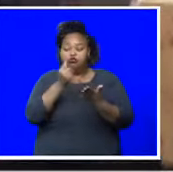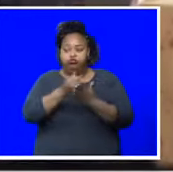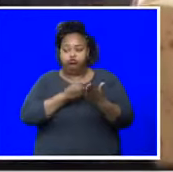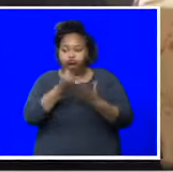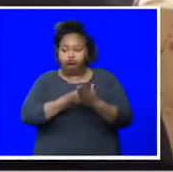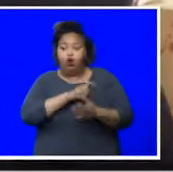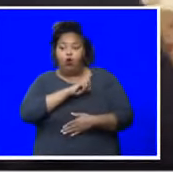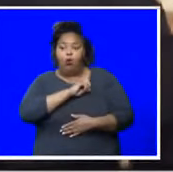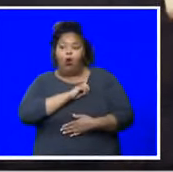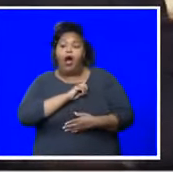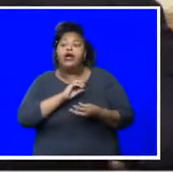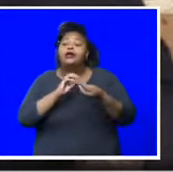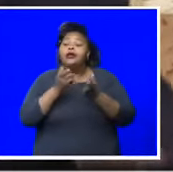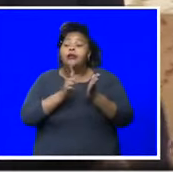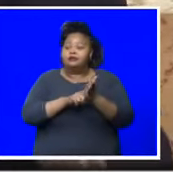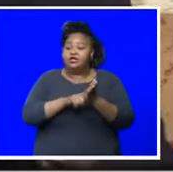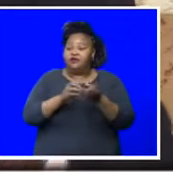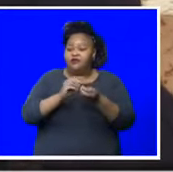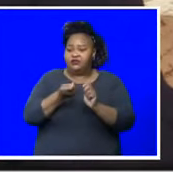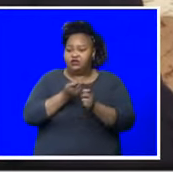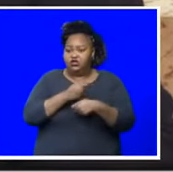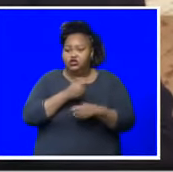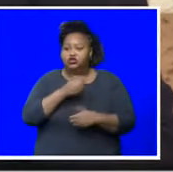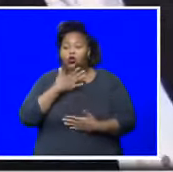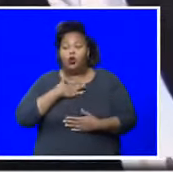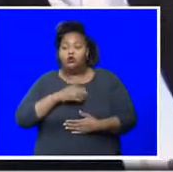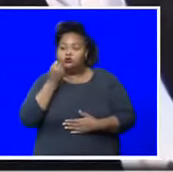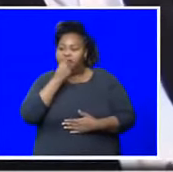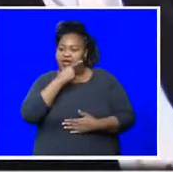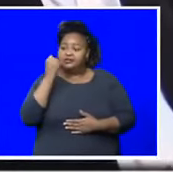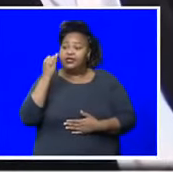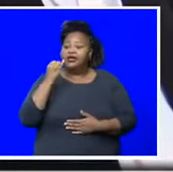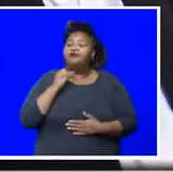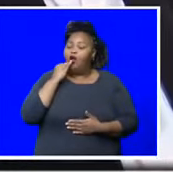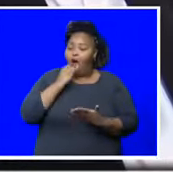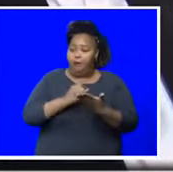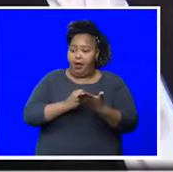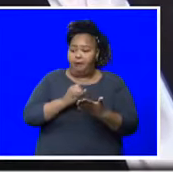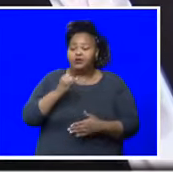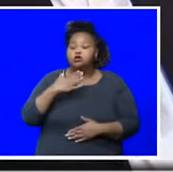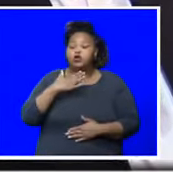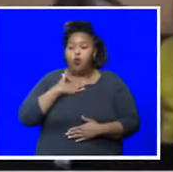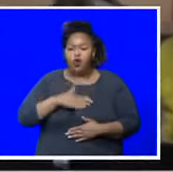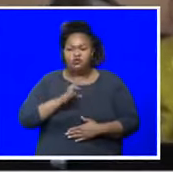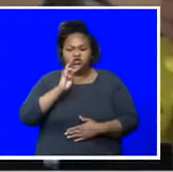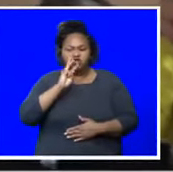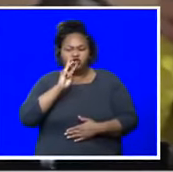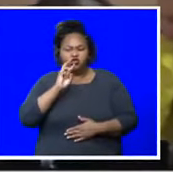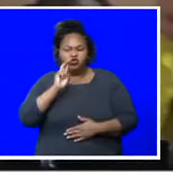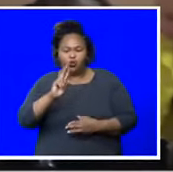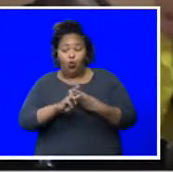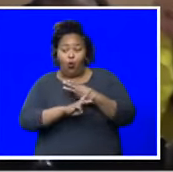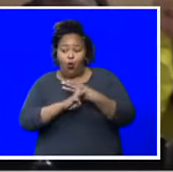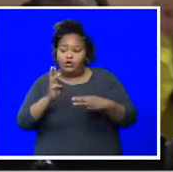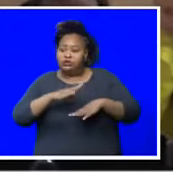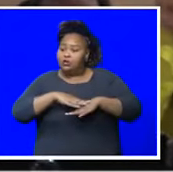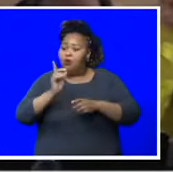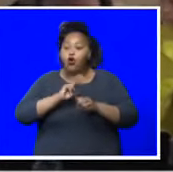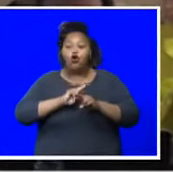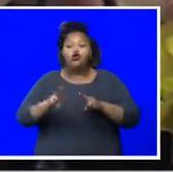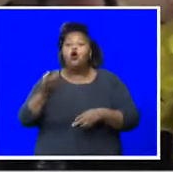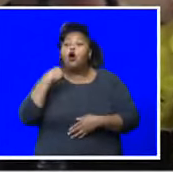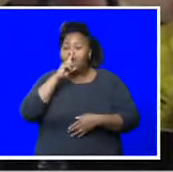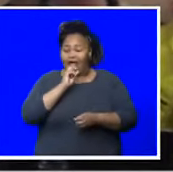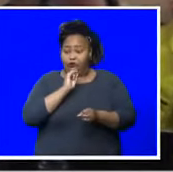aphindzeka ayivusetele ngelilanga linye nje vo kungasabi malanga lamaningi noma ke liviki. Induna yetemabhizinisi manqoba khumalo